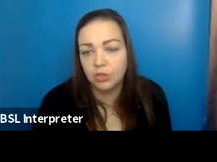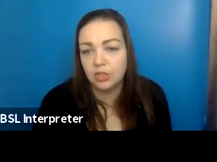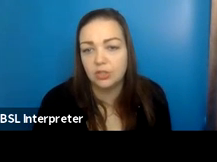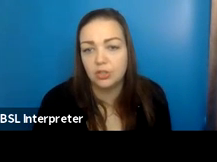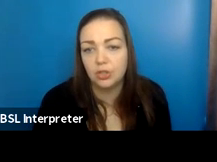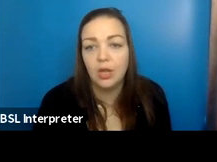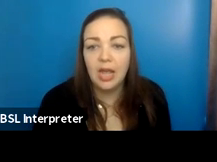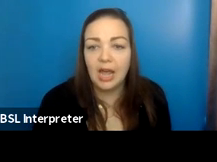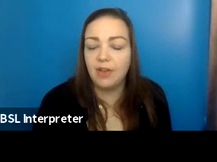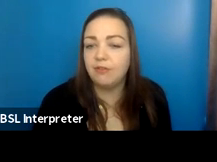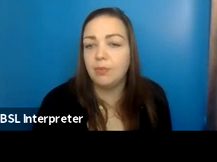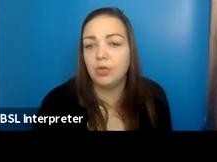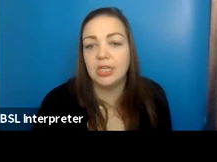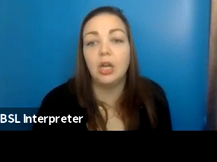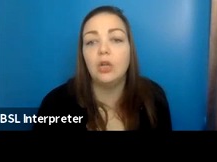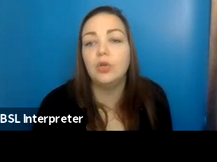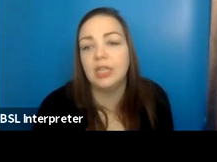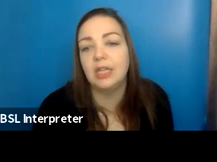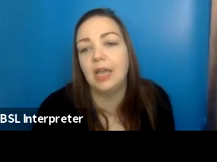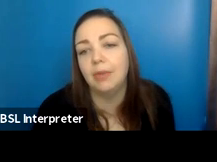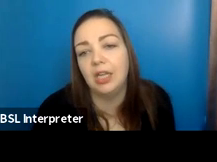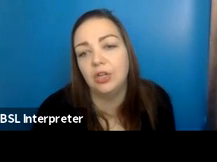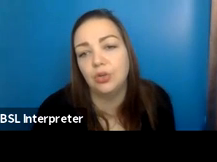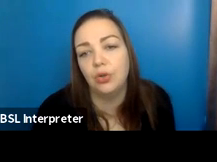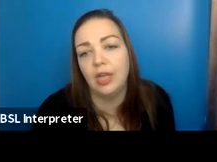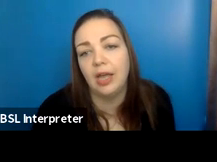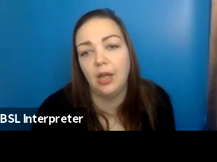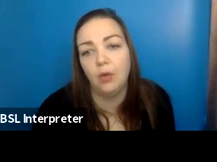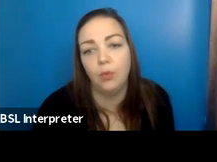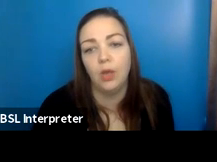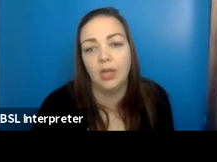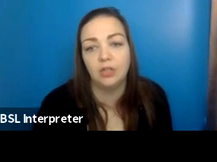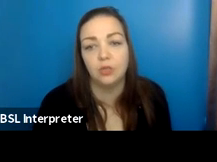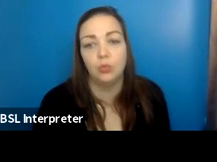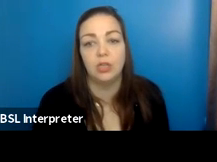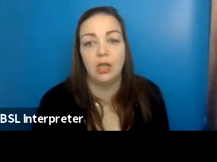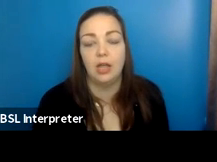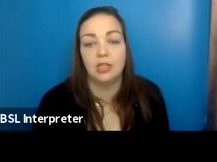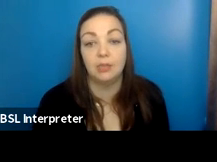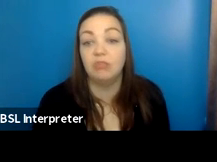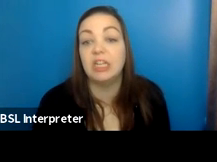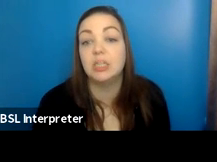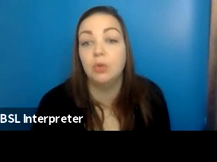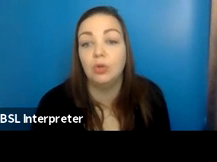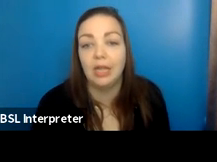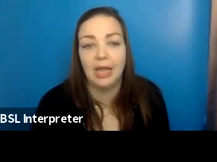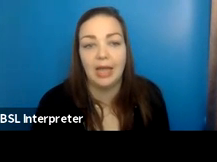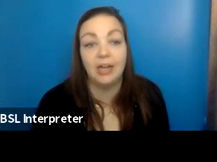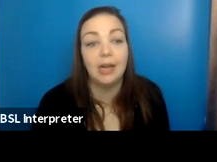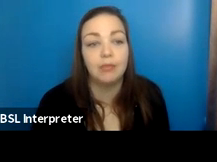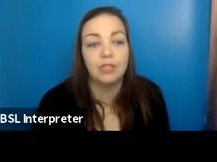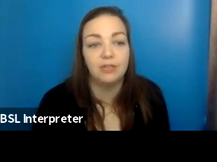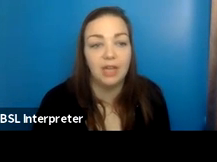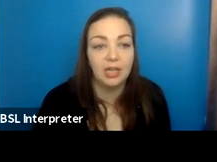different cultures to have everybody included in that, and making sure that we're working towards something really smoothly